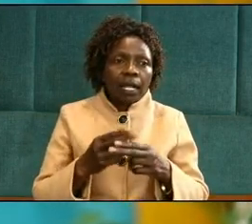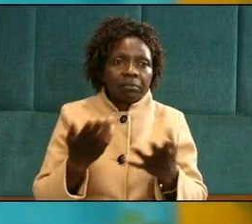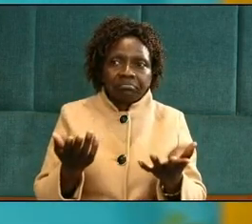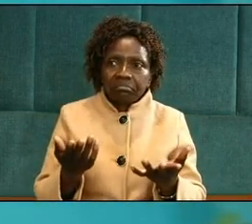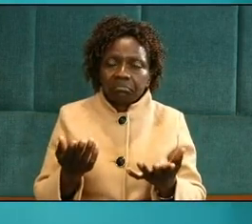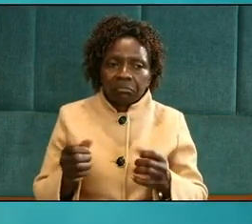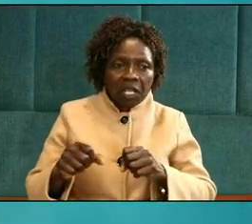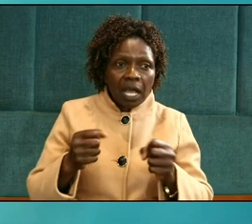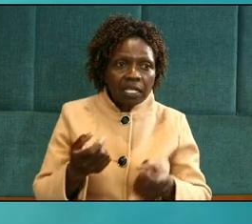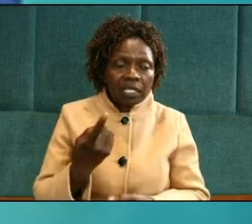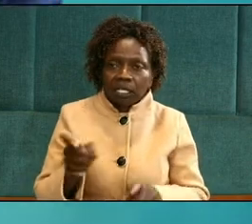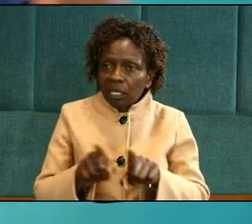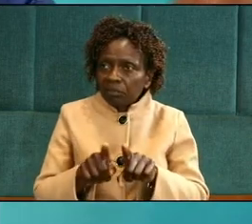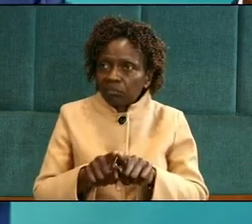cars?